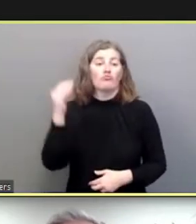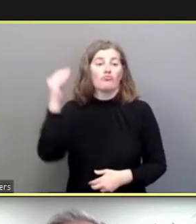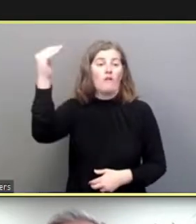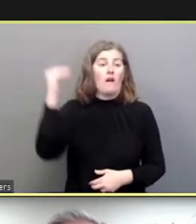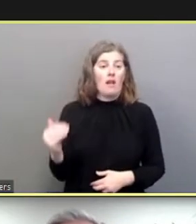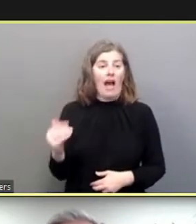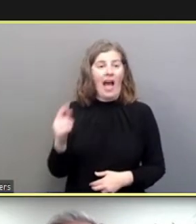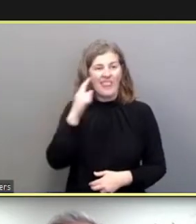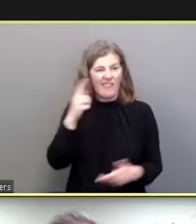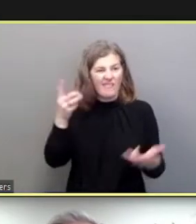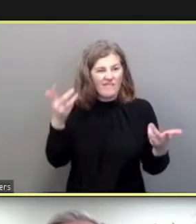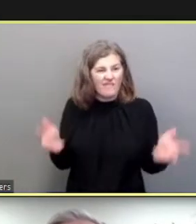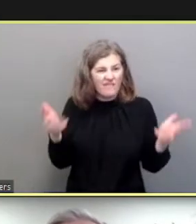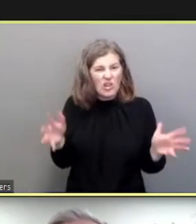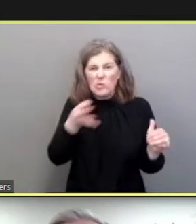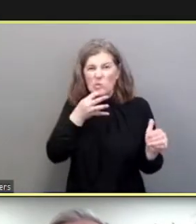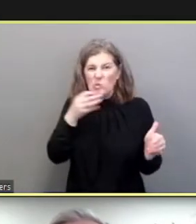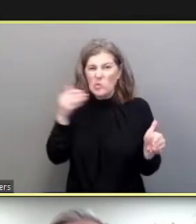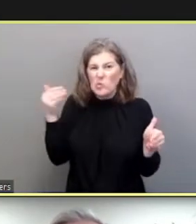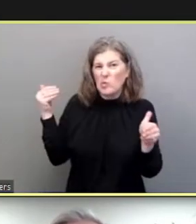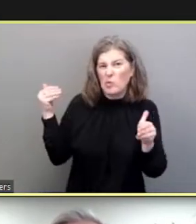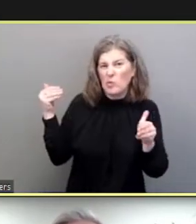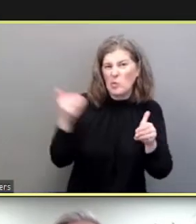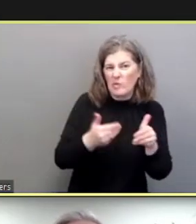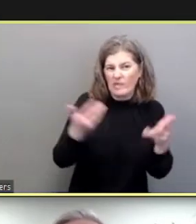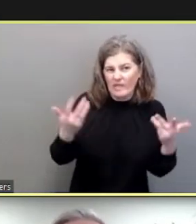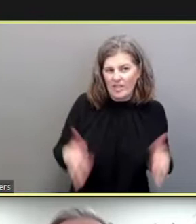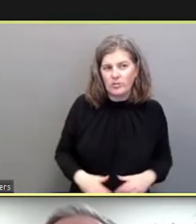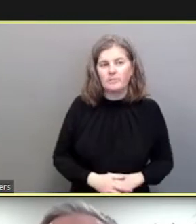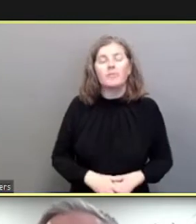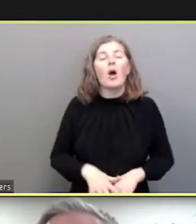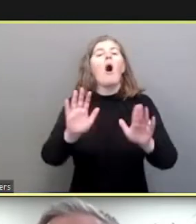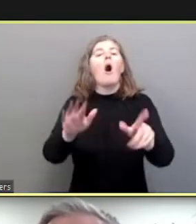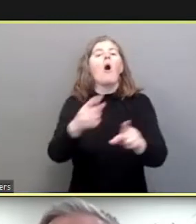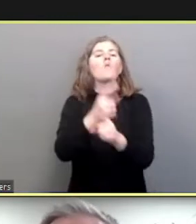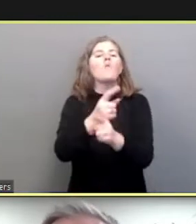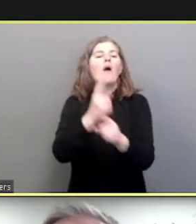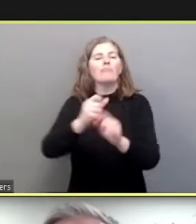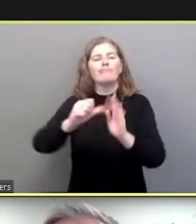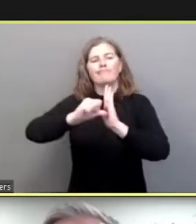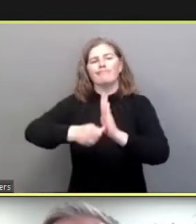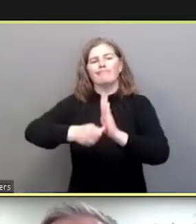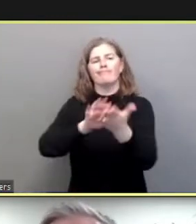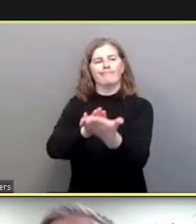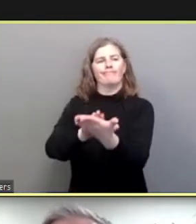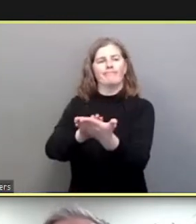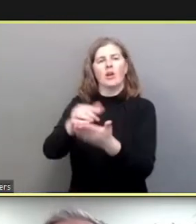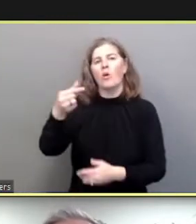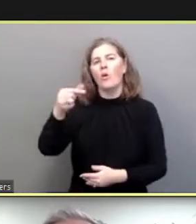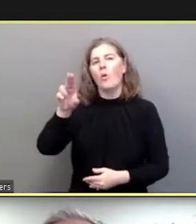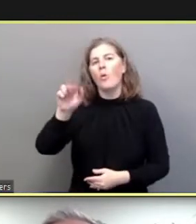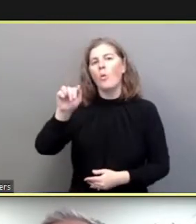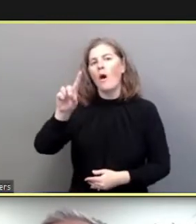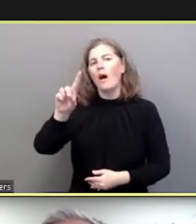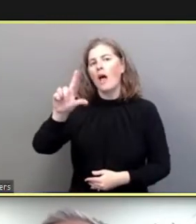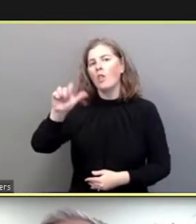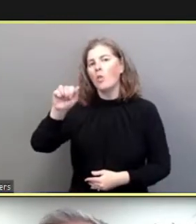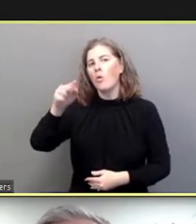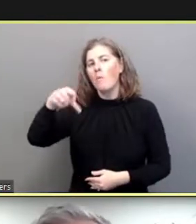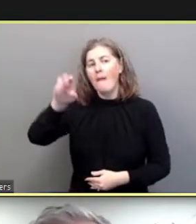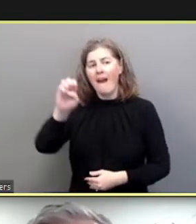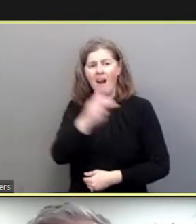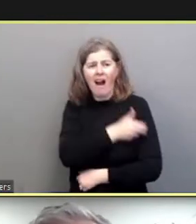we're almost to the finish line. Oh yeah, we've got some, I want to shout out to Guadalupe Hospital,